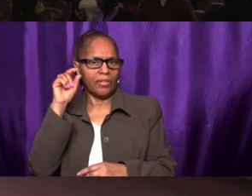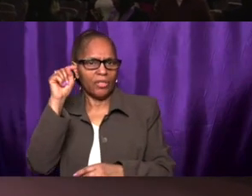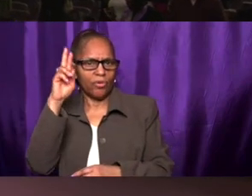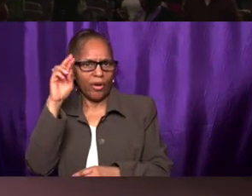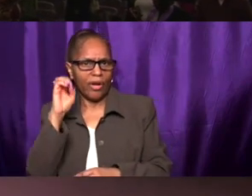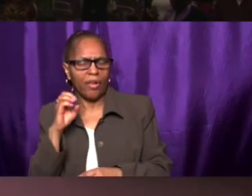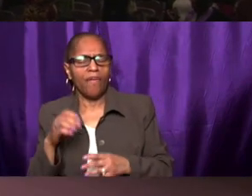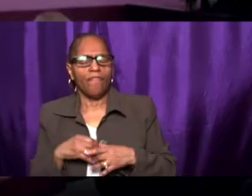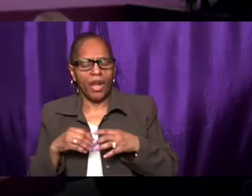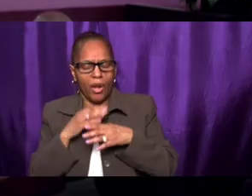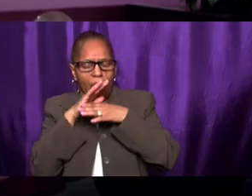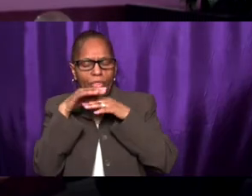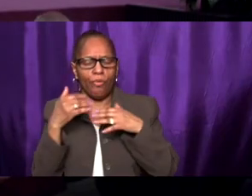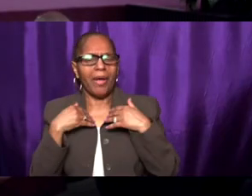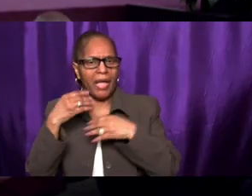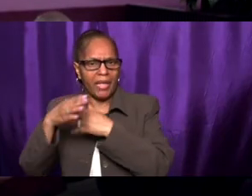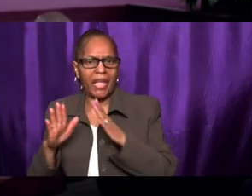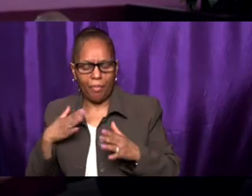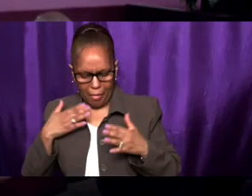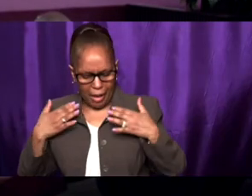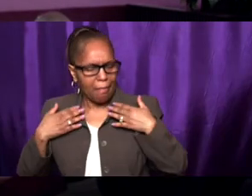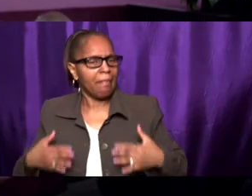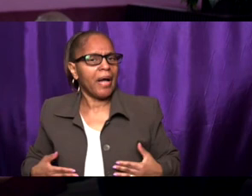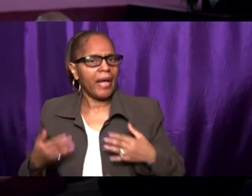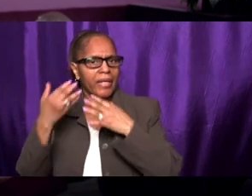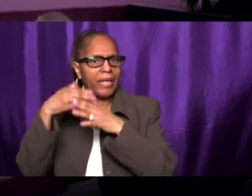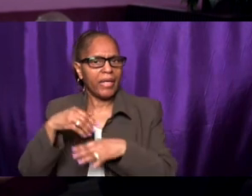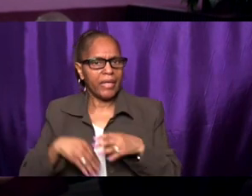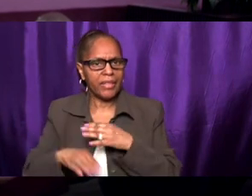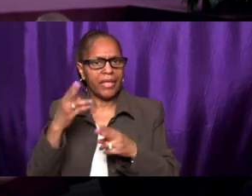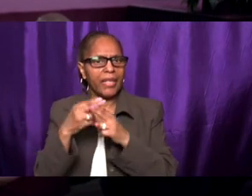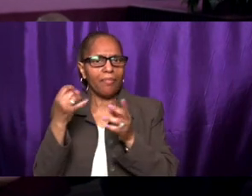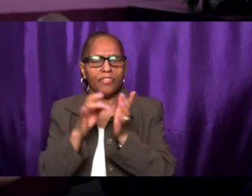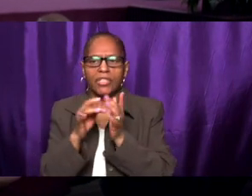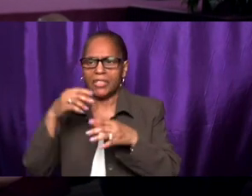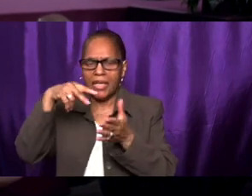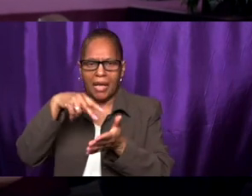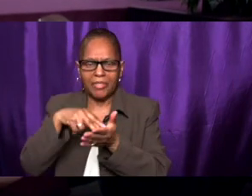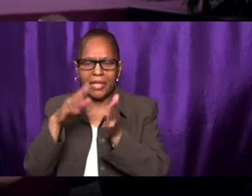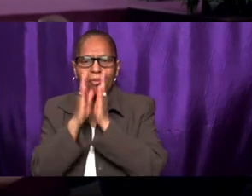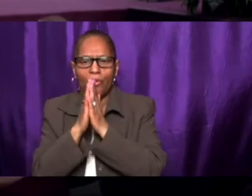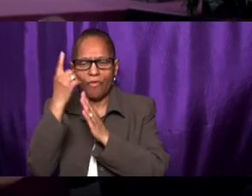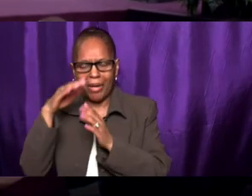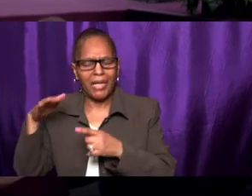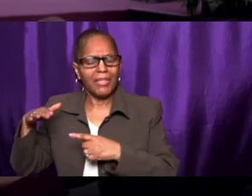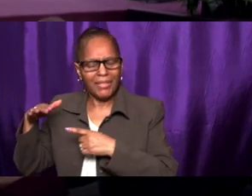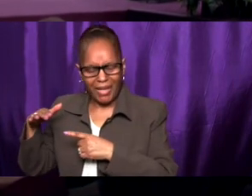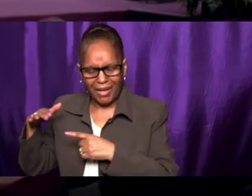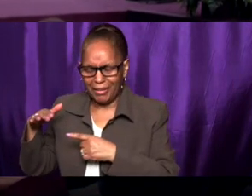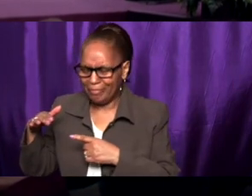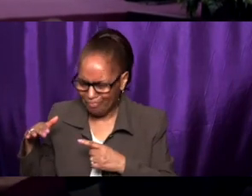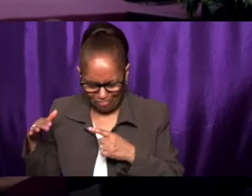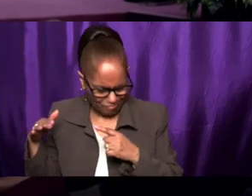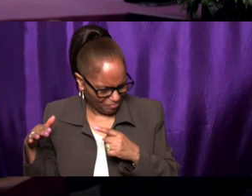my neighbor and through my body. In the name of Jesus, I'm standing in a gap for my child. They shall